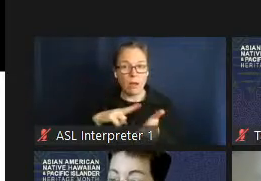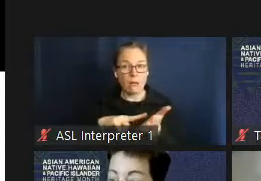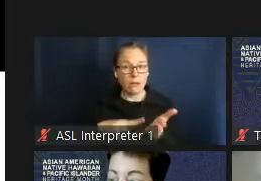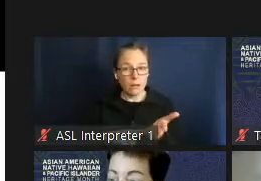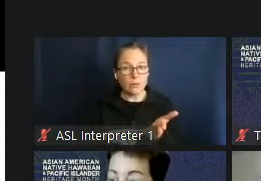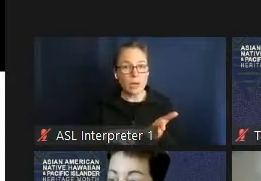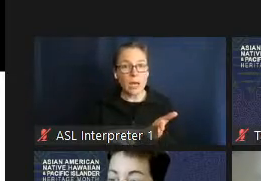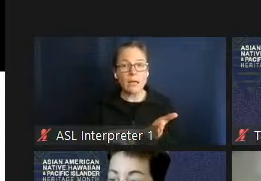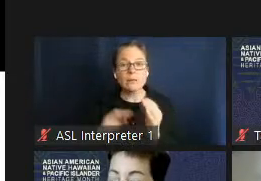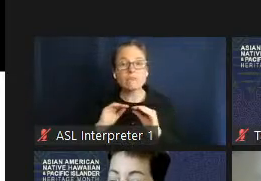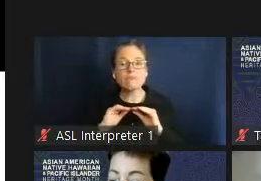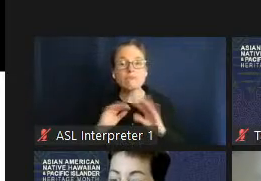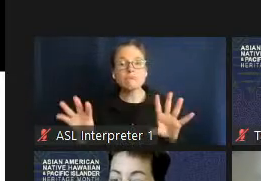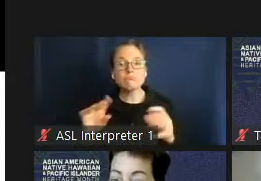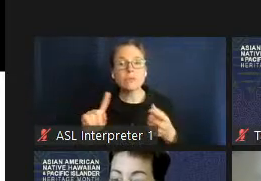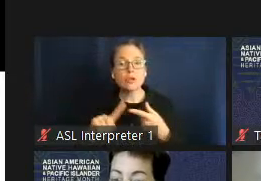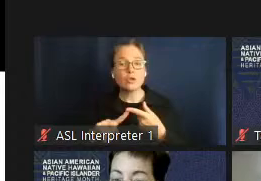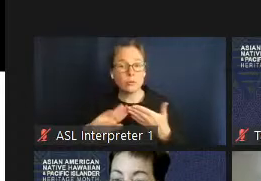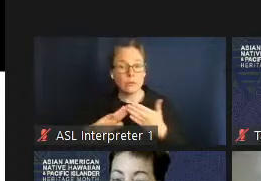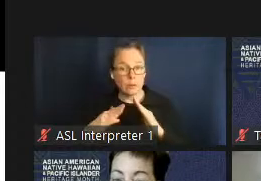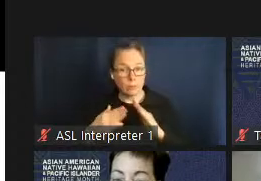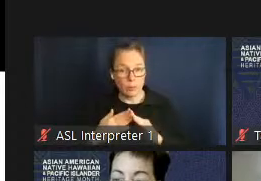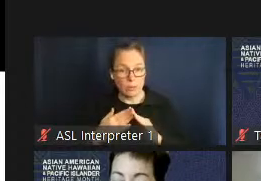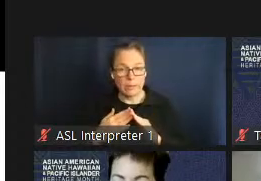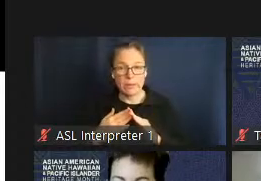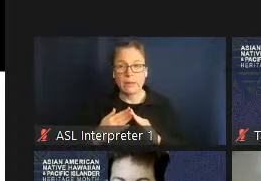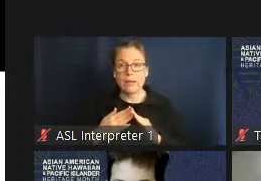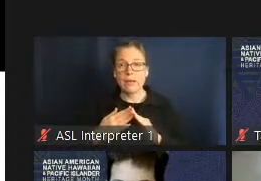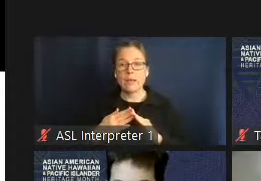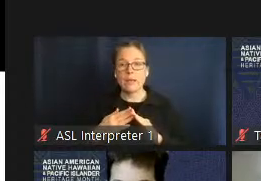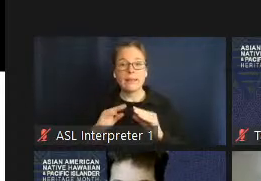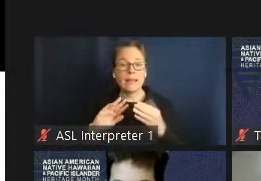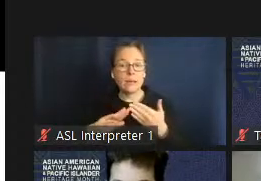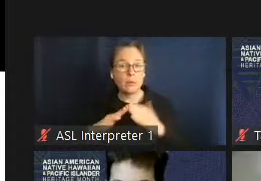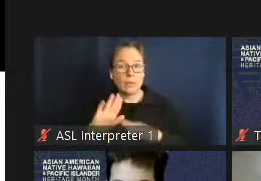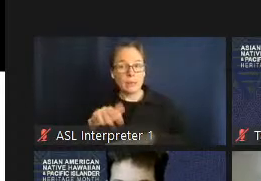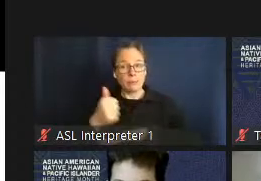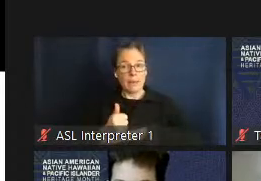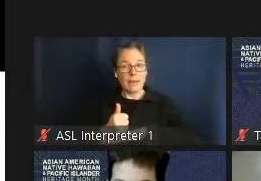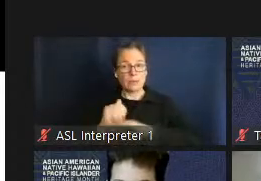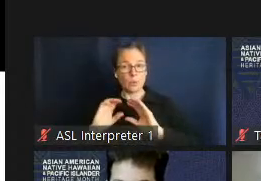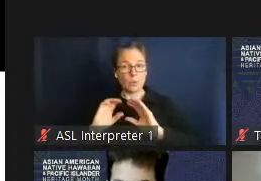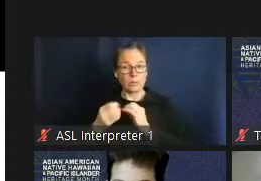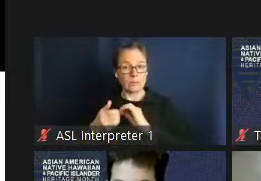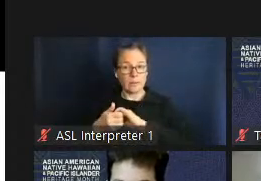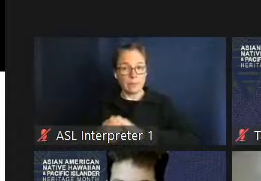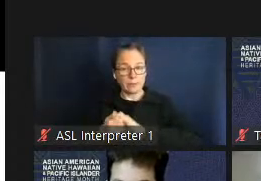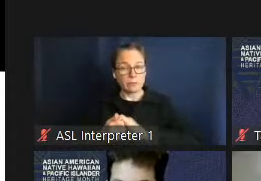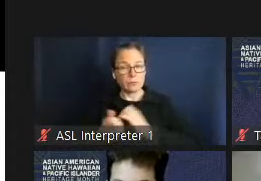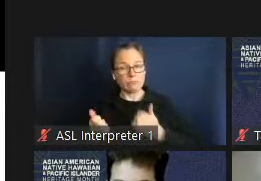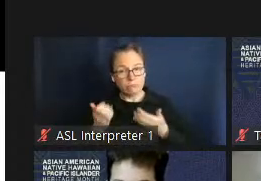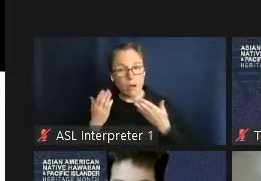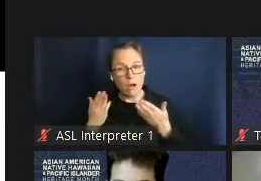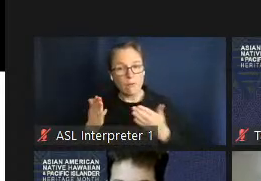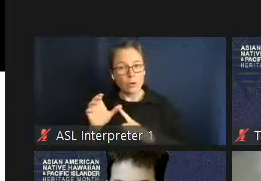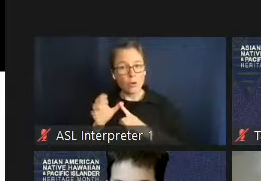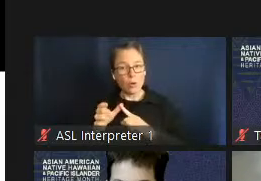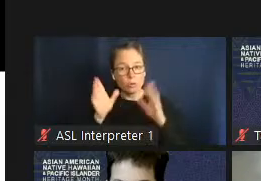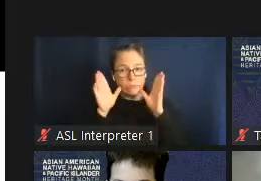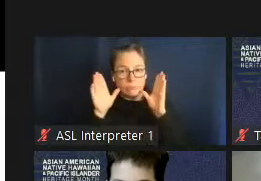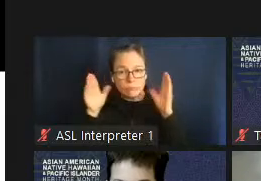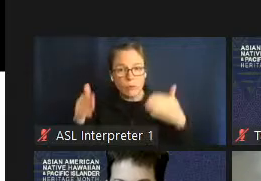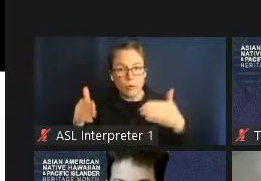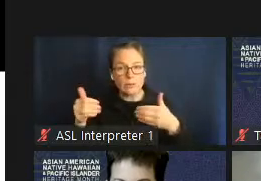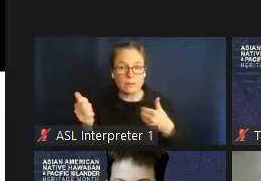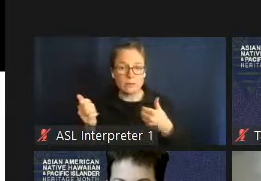into community with community-based organizational partners to provide culturally specific service delivery to